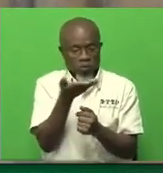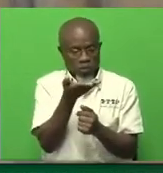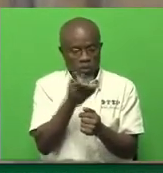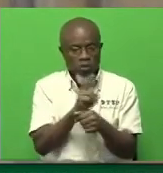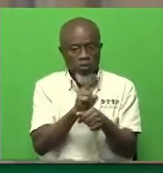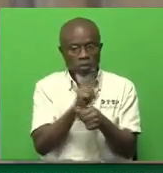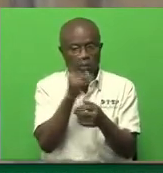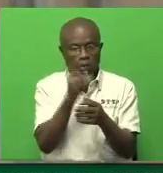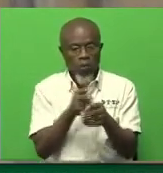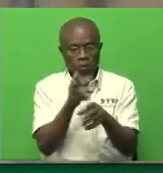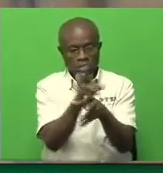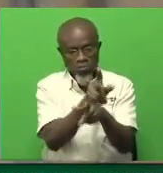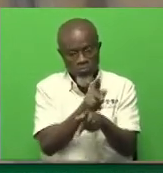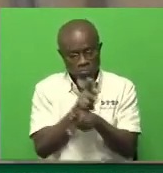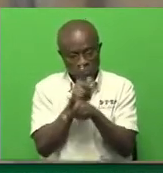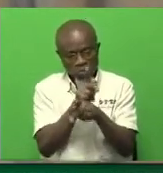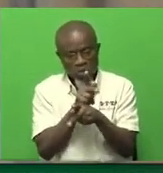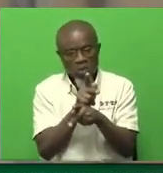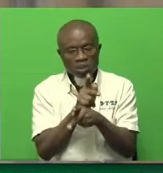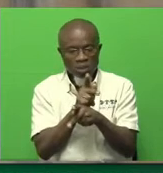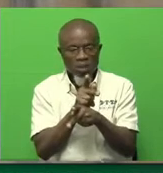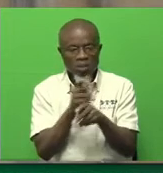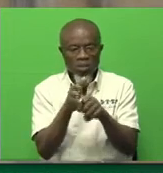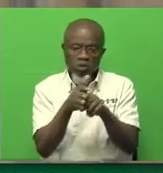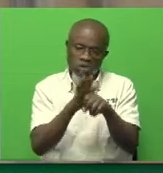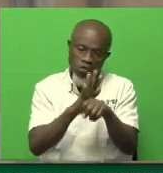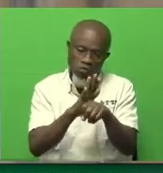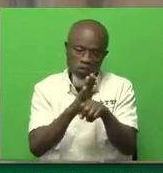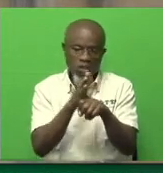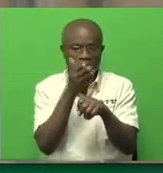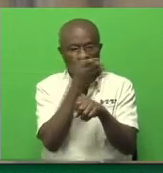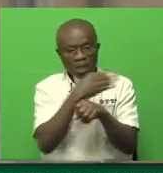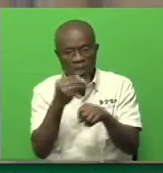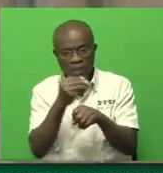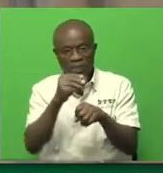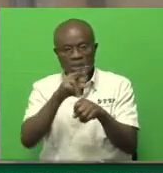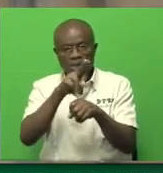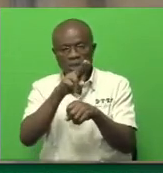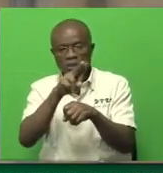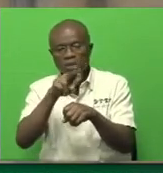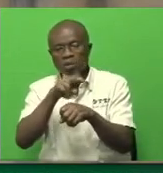alongside non-covered patients and I was a patient there